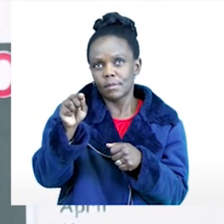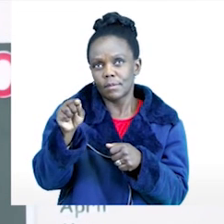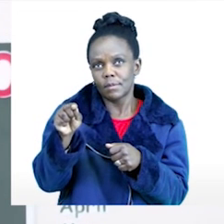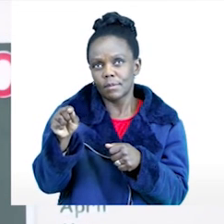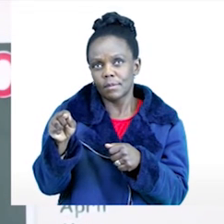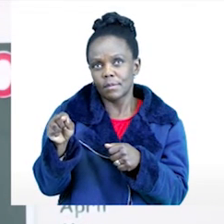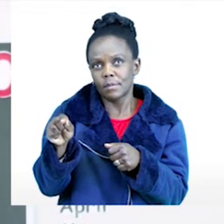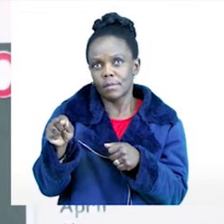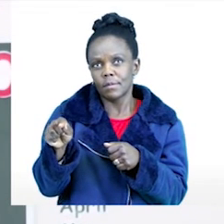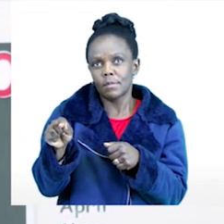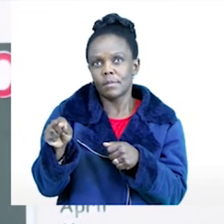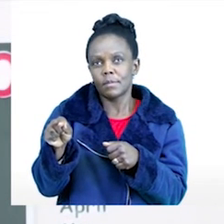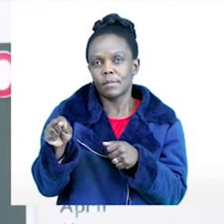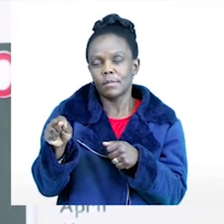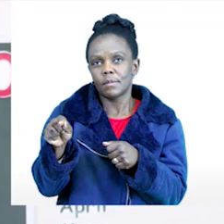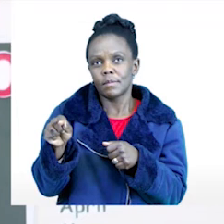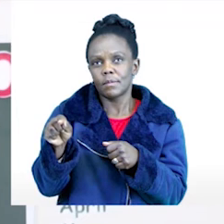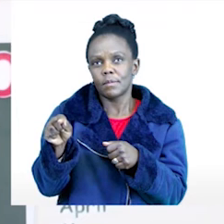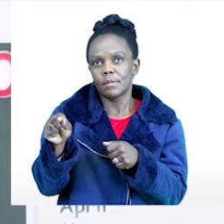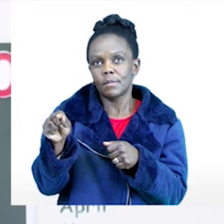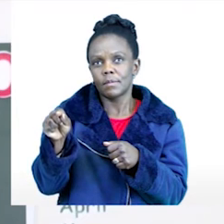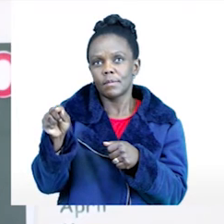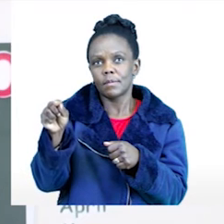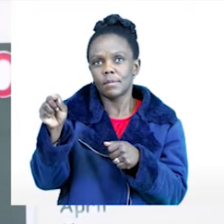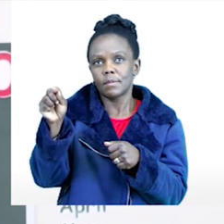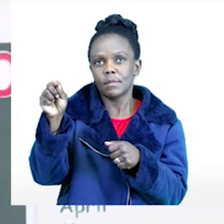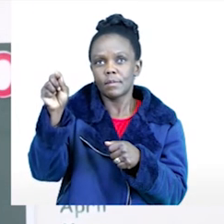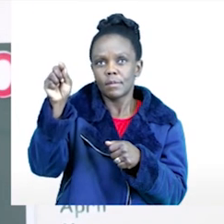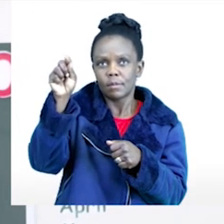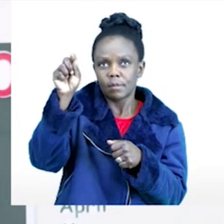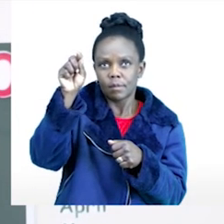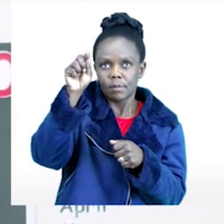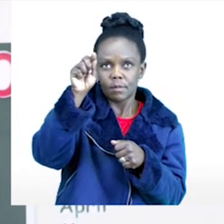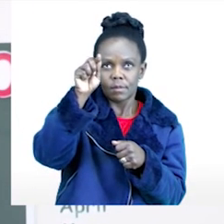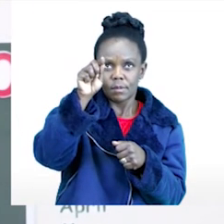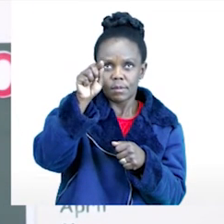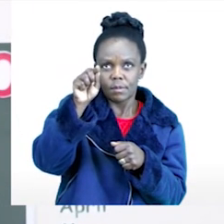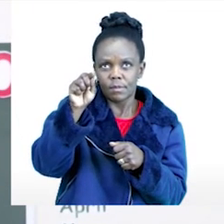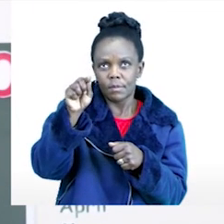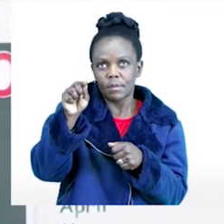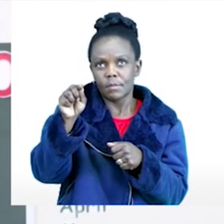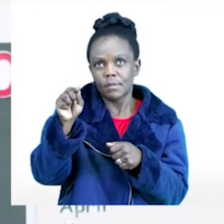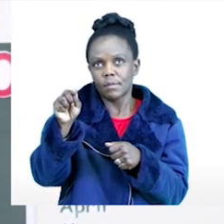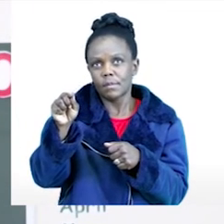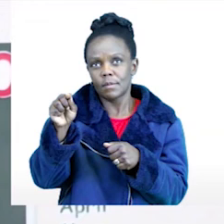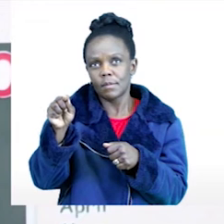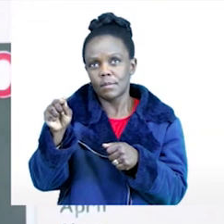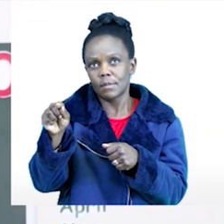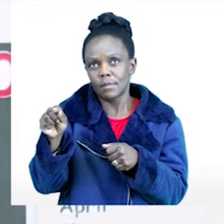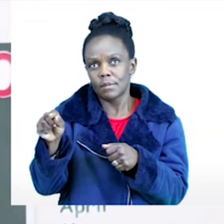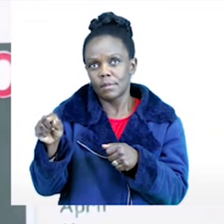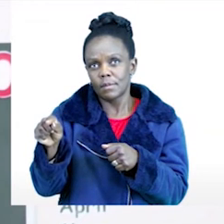round, and down. Well done. Remember, it's very important not to lift up